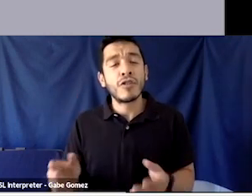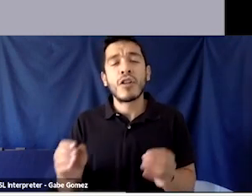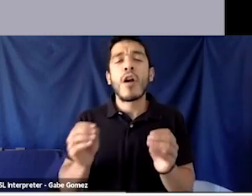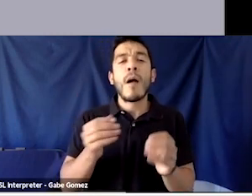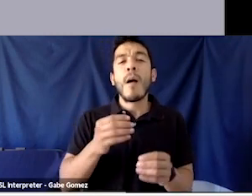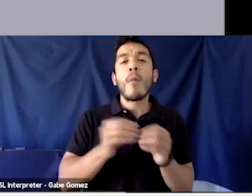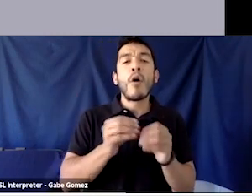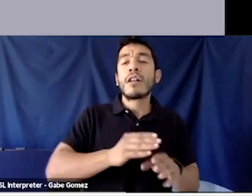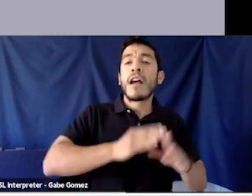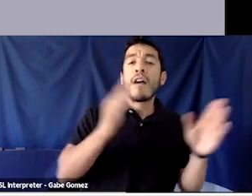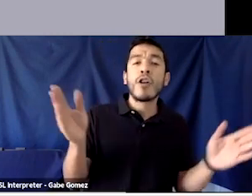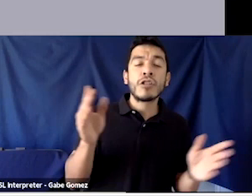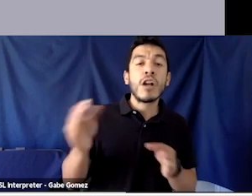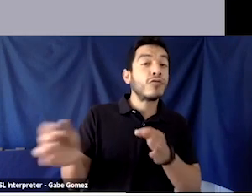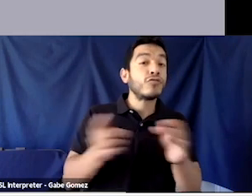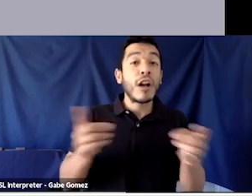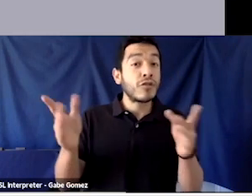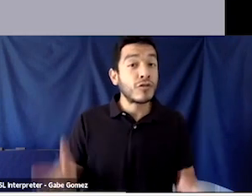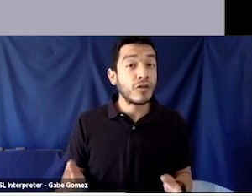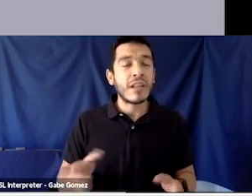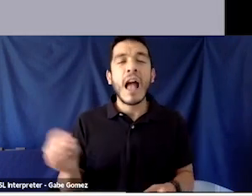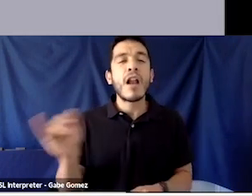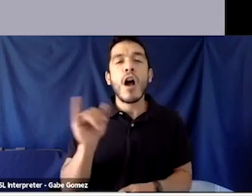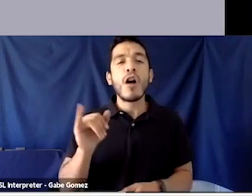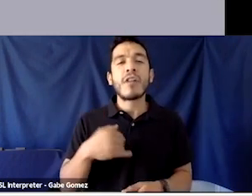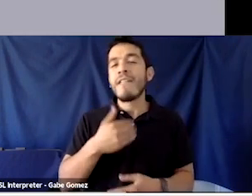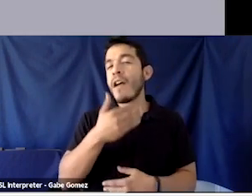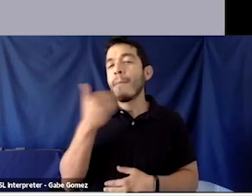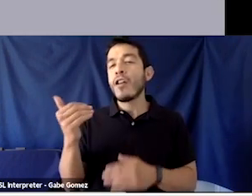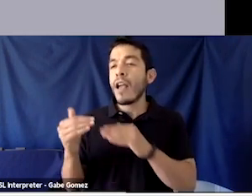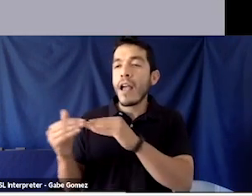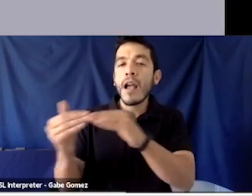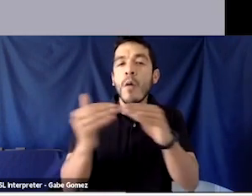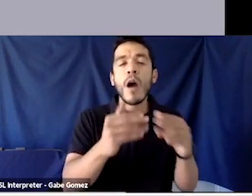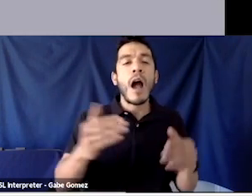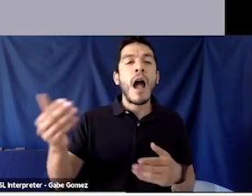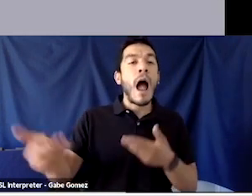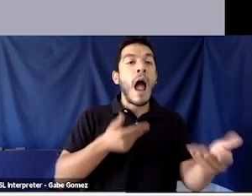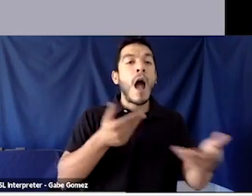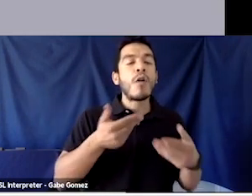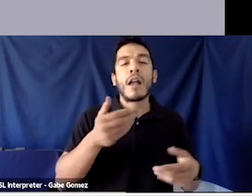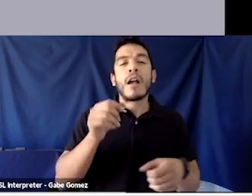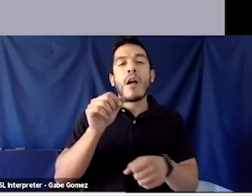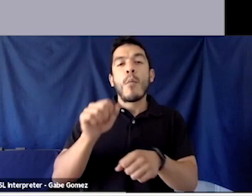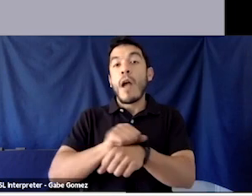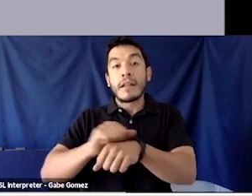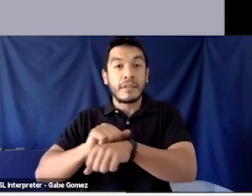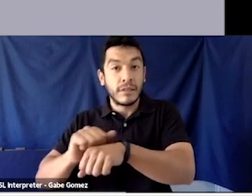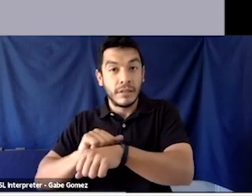on inequitable hiring practices. So although we have representation on the screen and behind the scenes, we also need people of color in